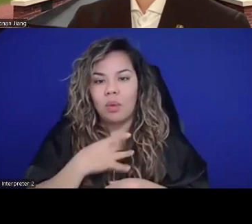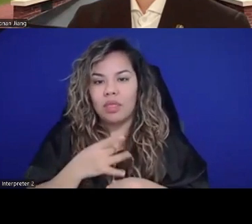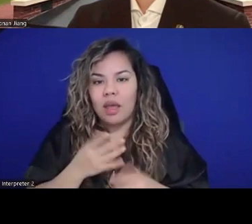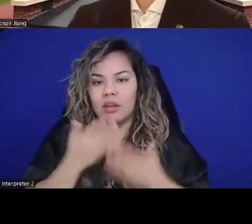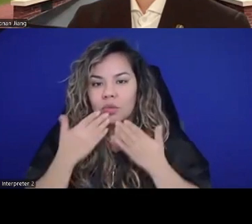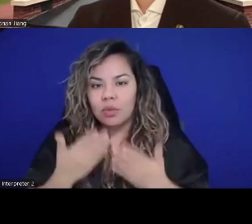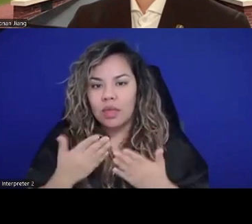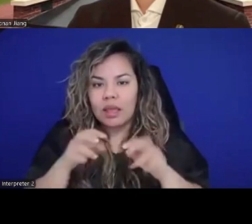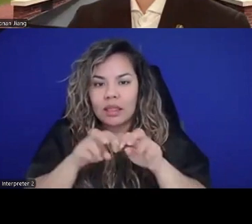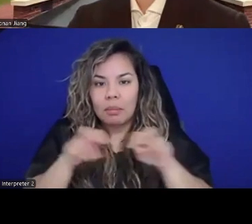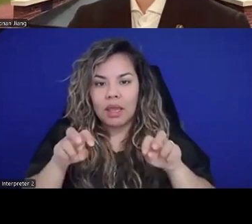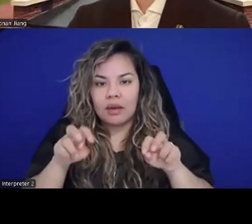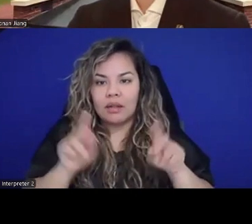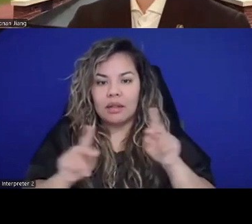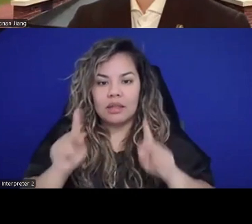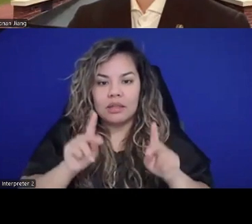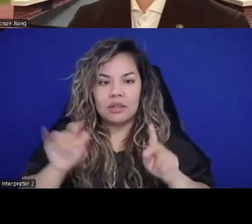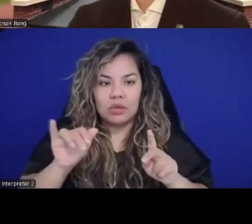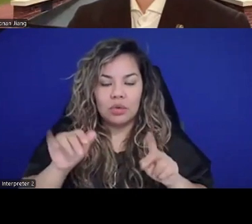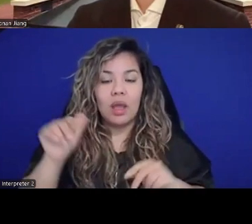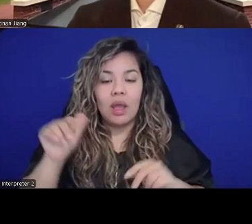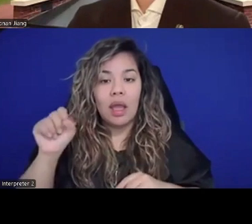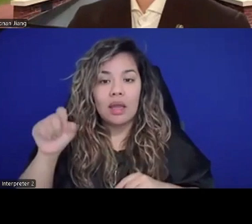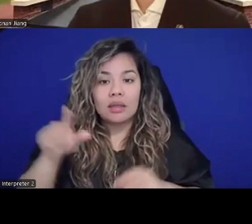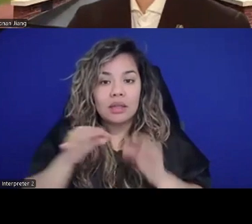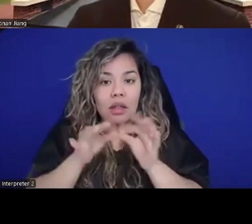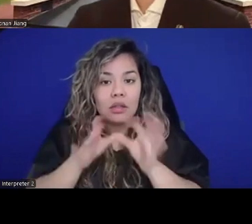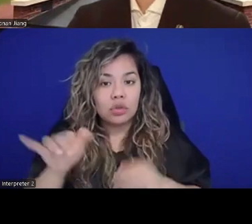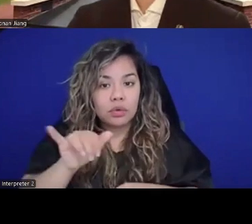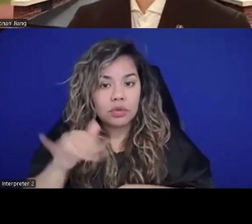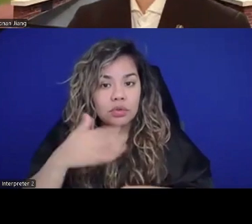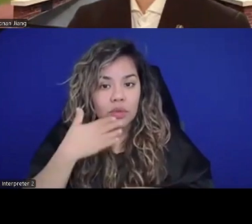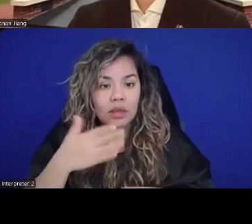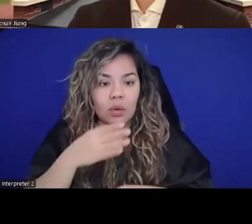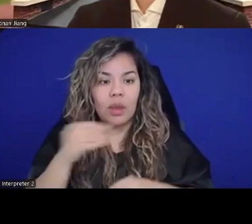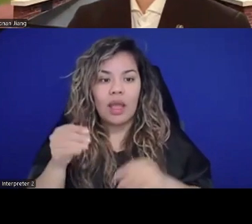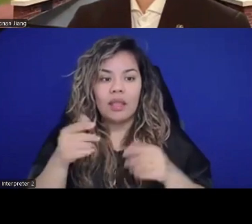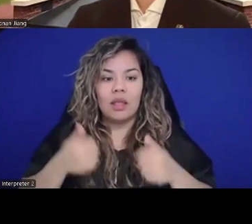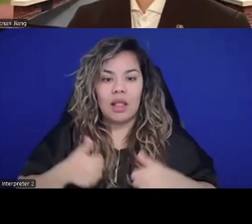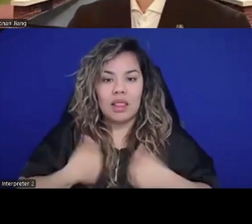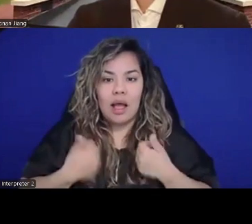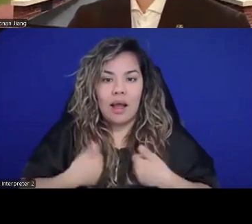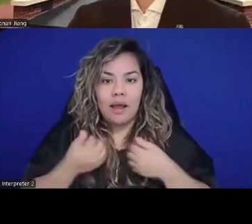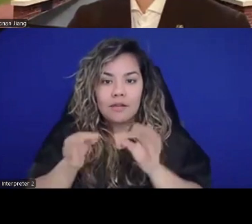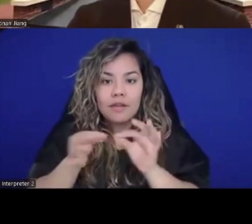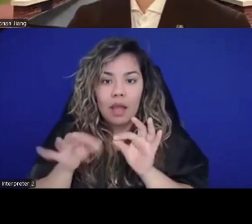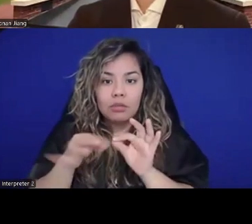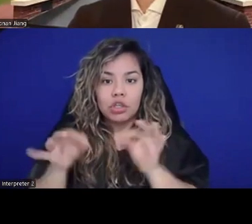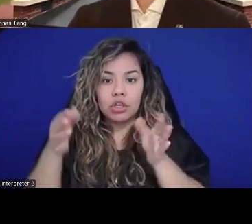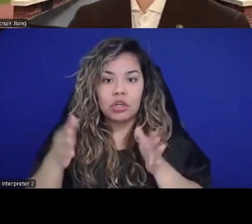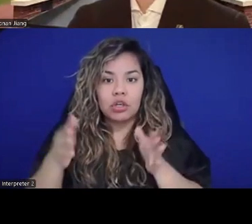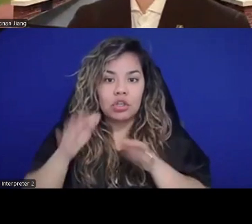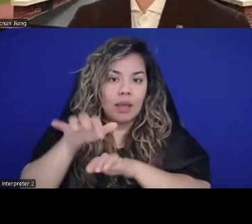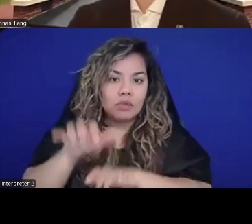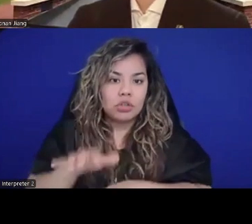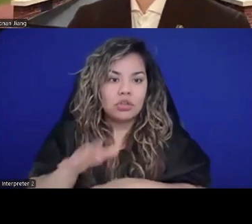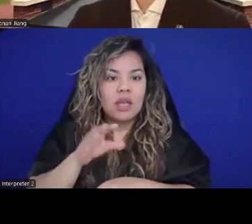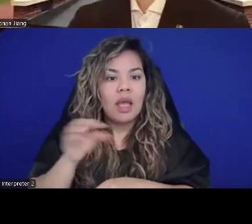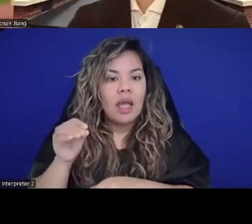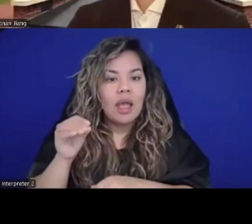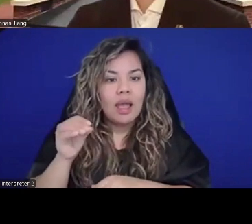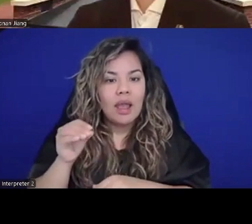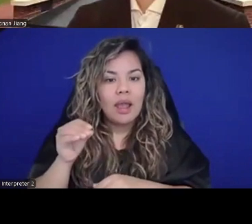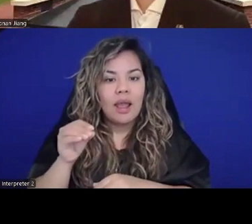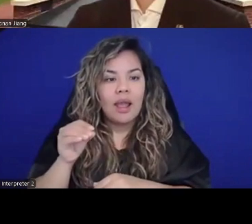the panelists, ASA interpreters, and live captioners, and the AERA Communication and Publication